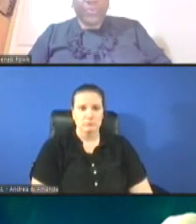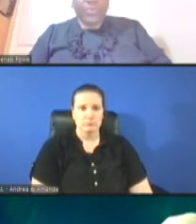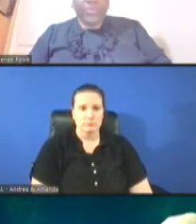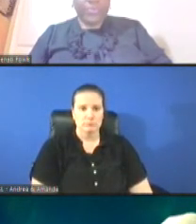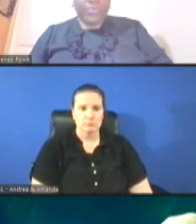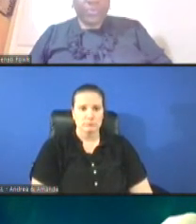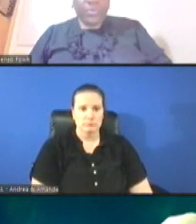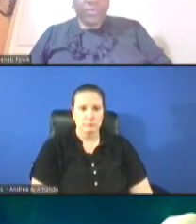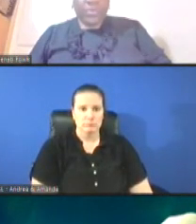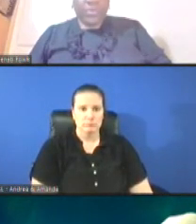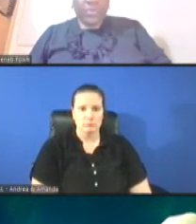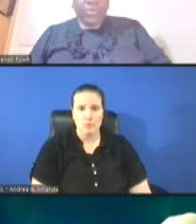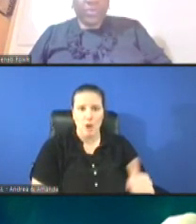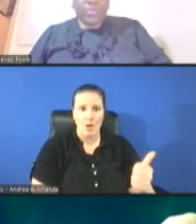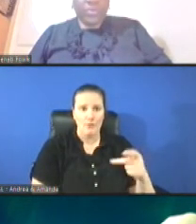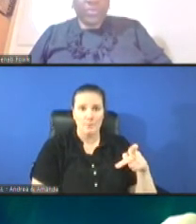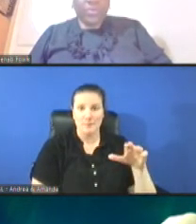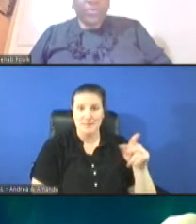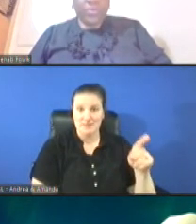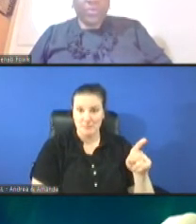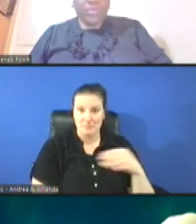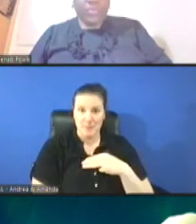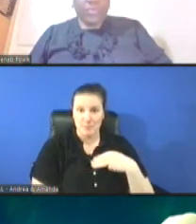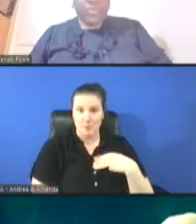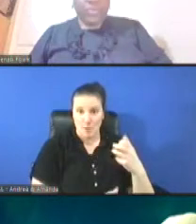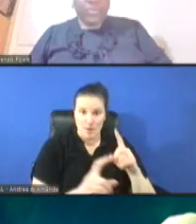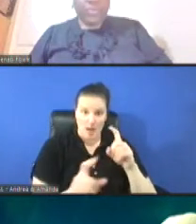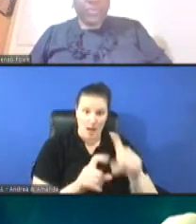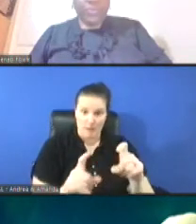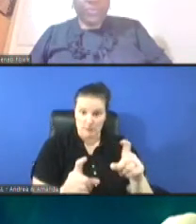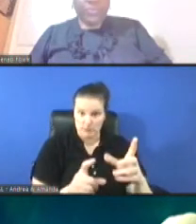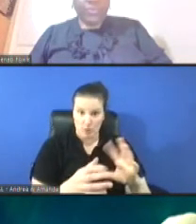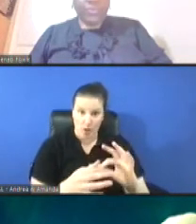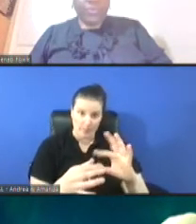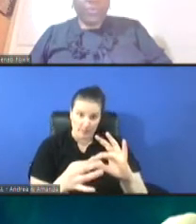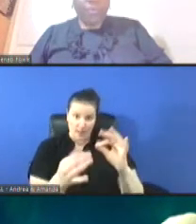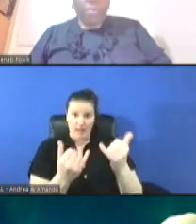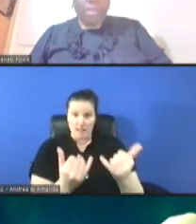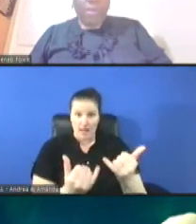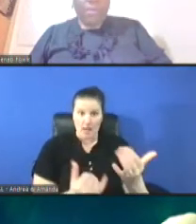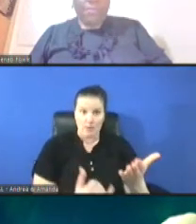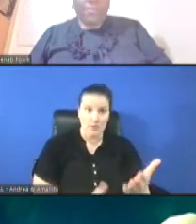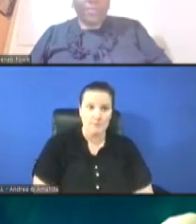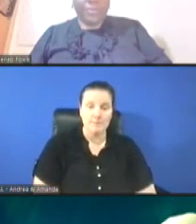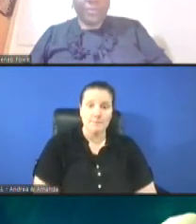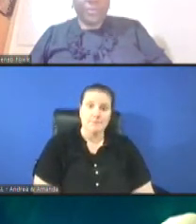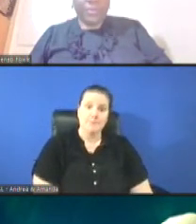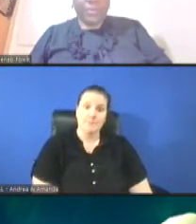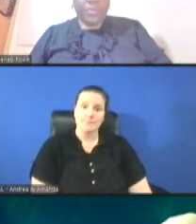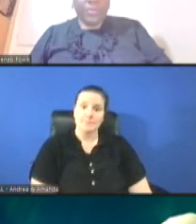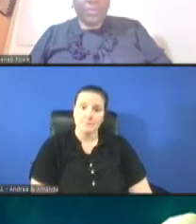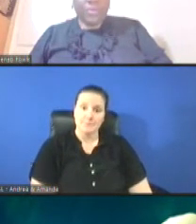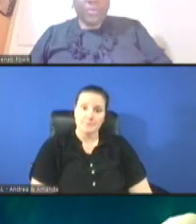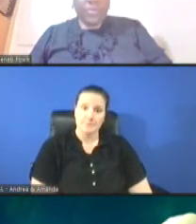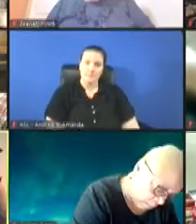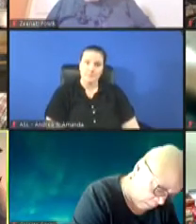Are there other PCCEP members that want to ask questions or comment at this point?